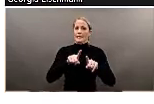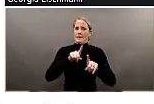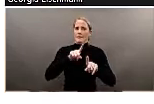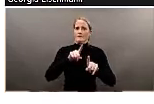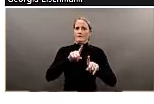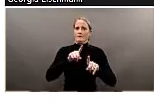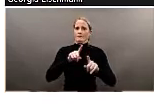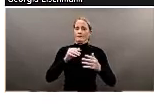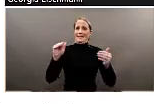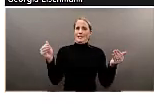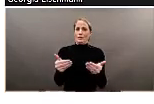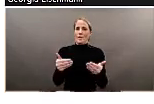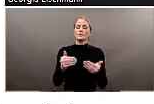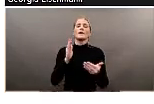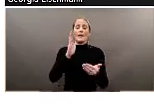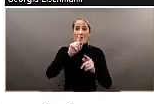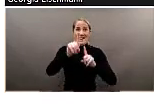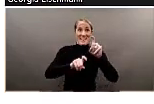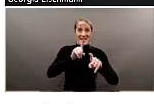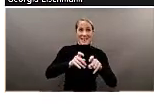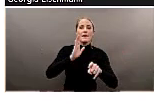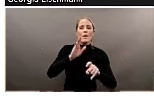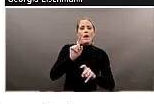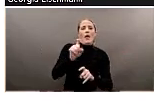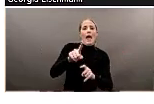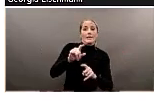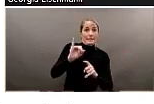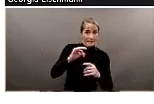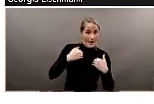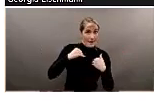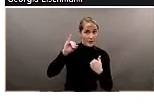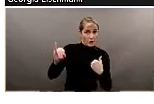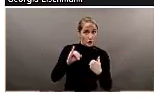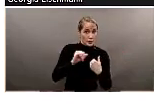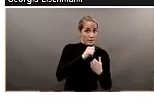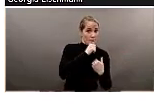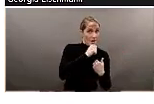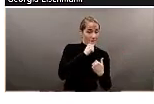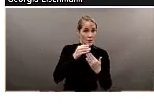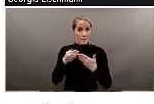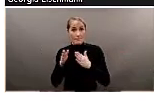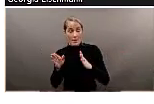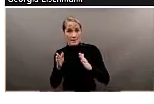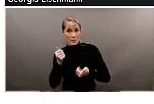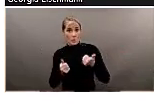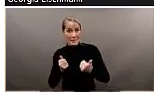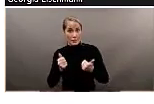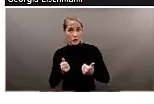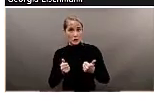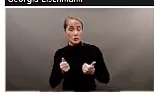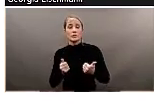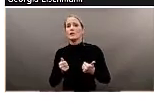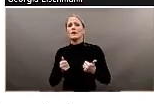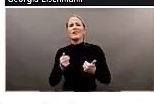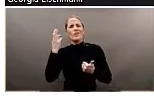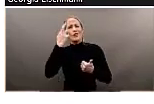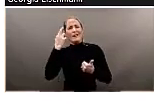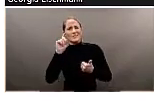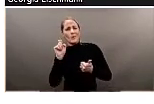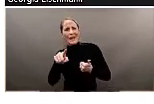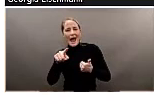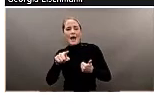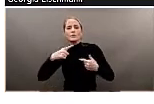and your COVID history, you will be asked if you have insurance, and if so, if you have public or private. We collect